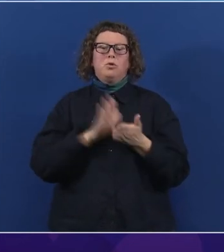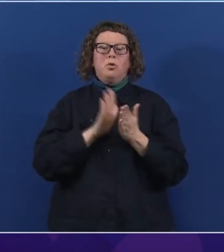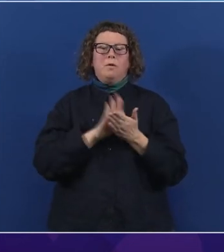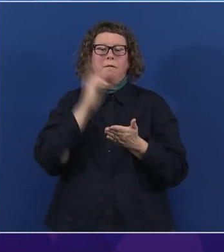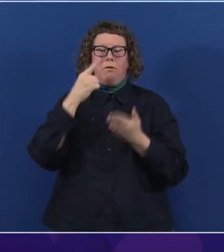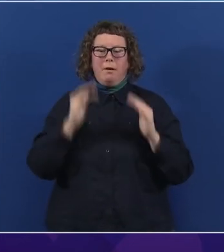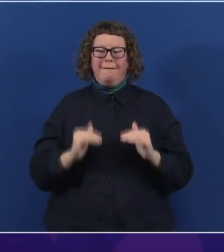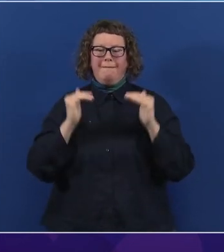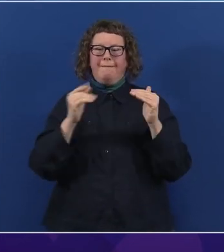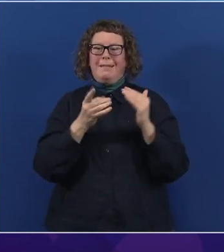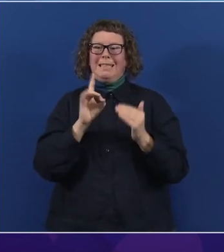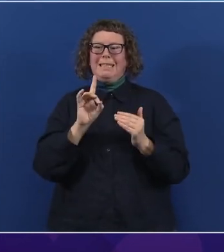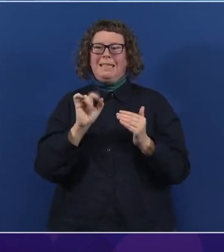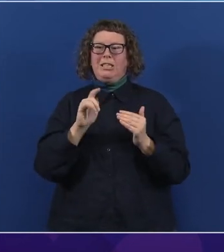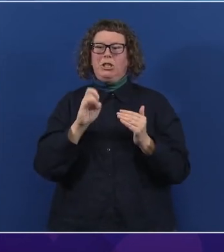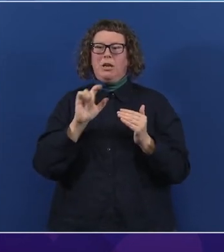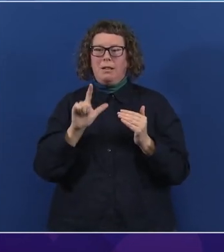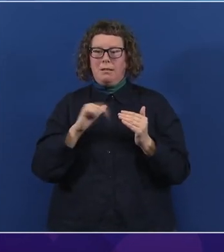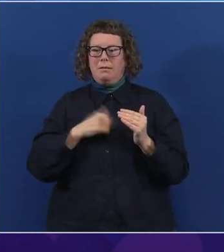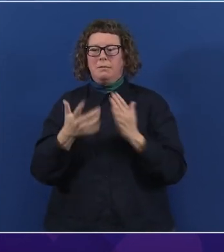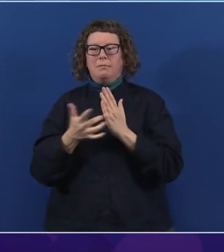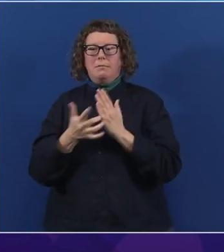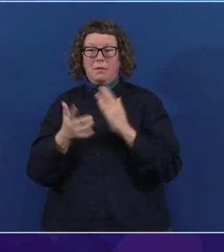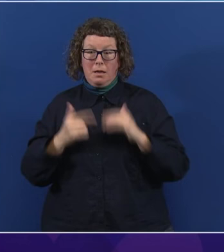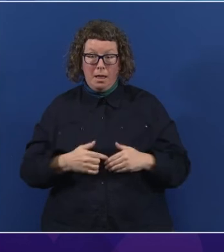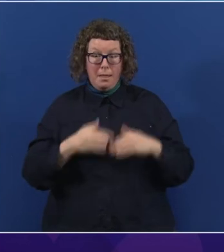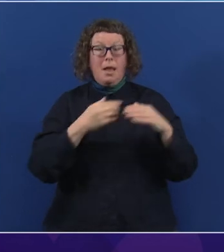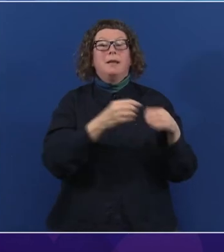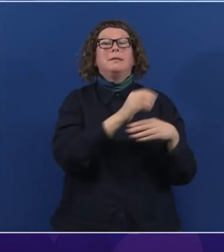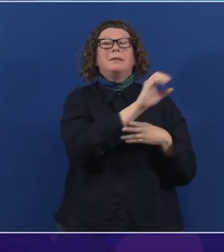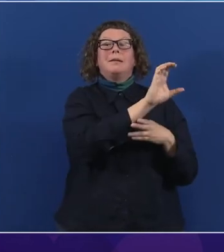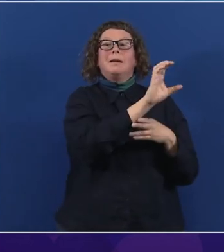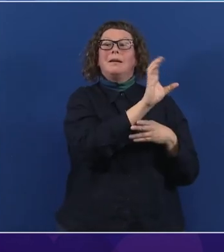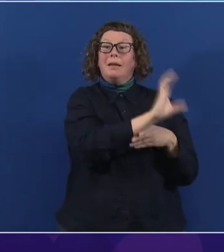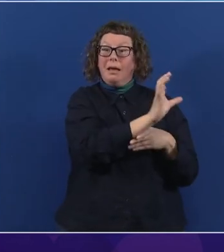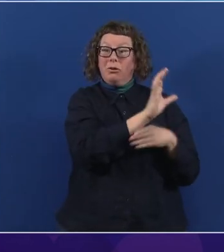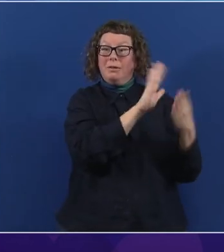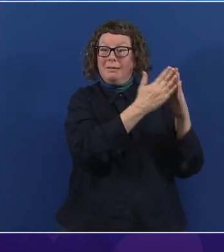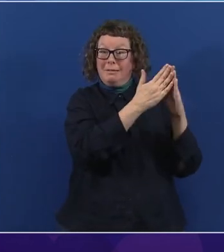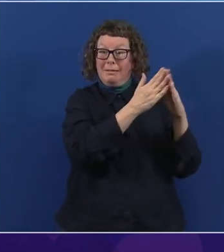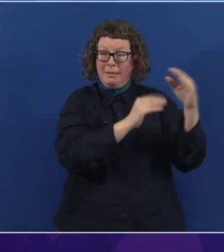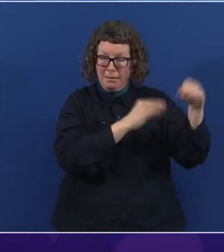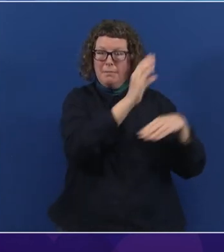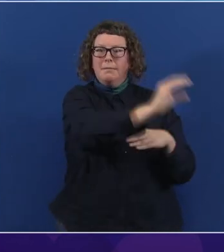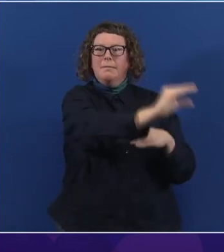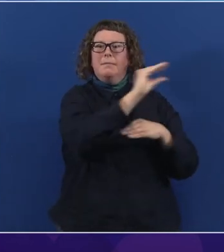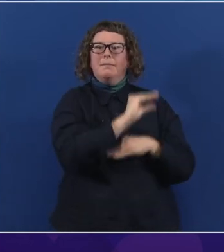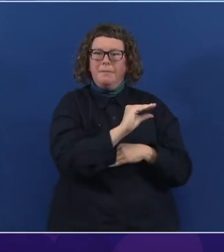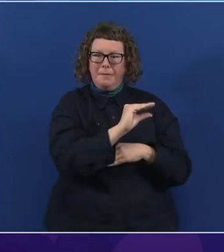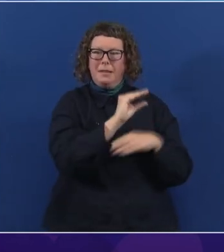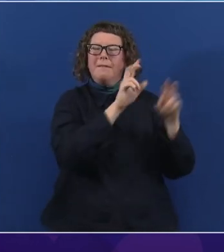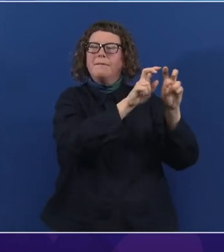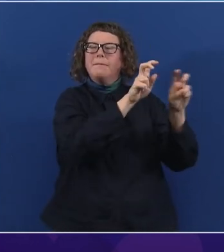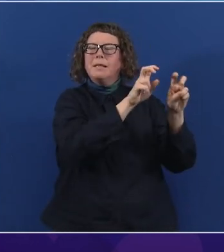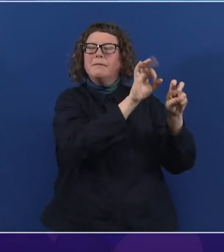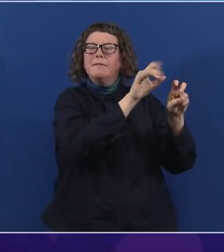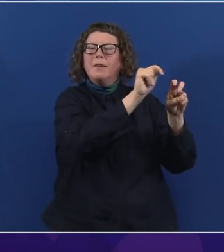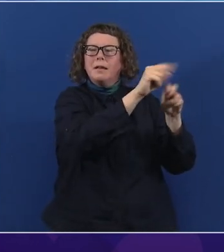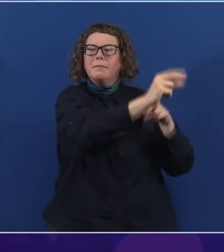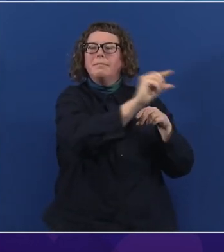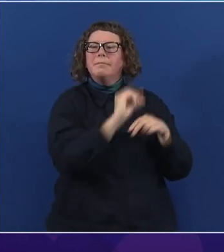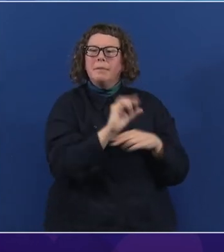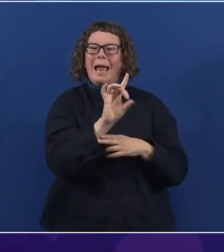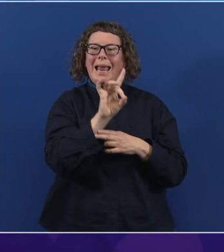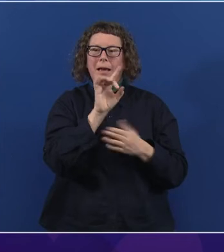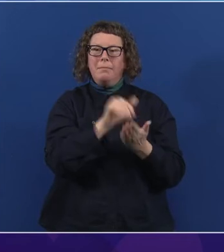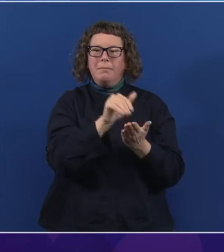Technology. By 2020, the City of Calgary, through their Opportunity Calgary Investment Fund, committed an additional